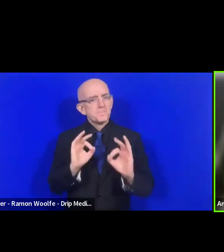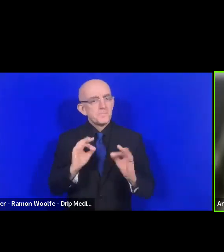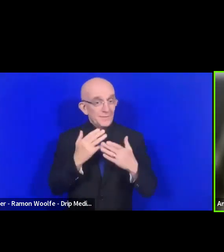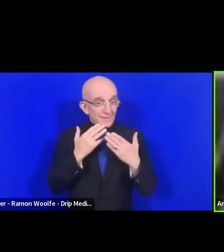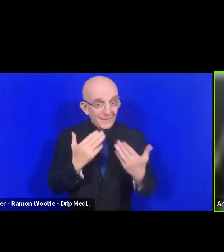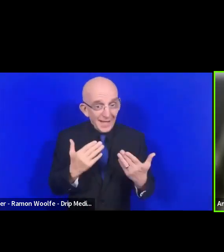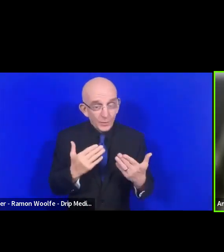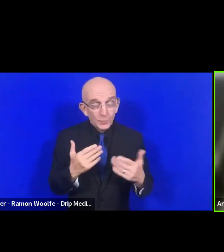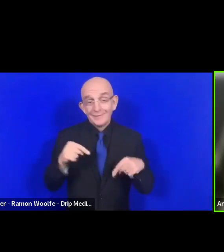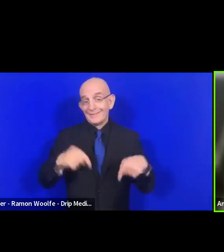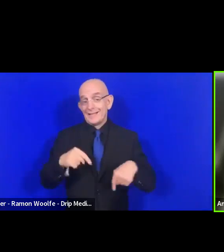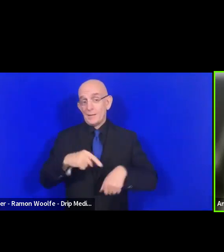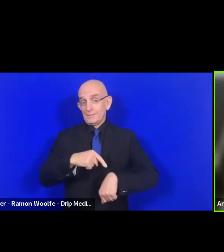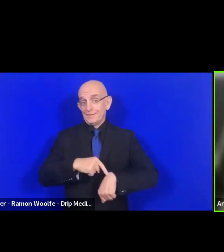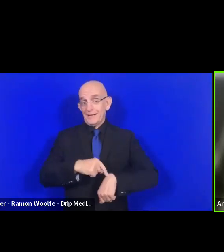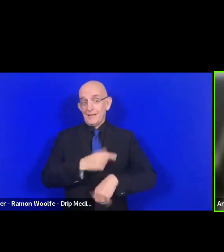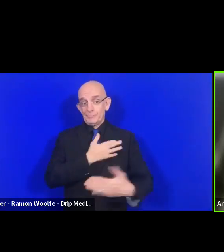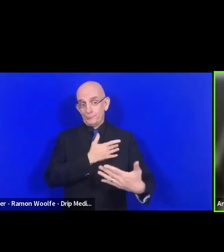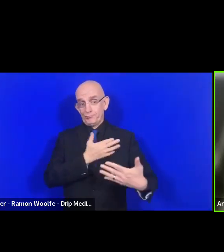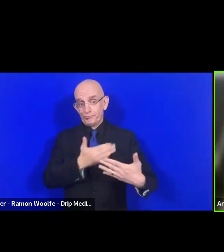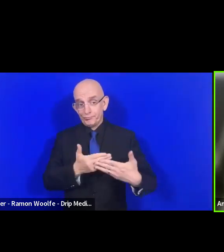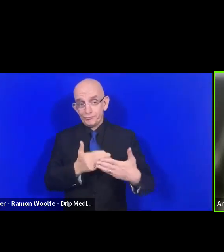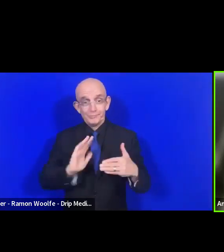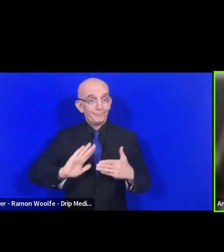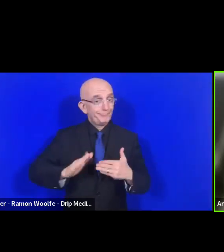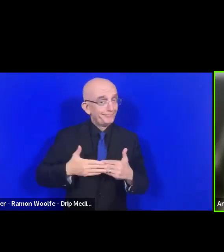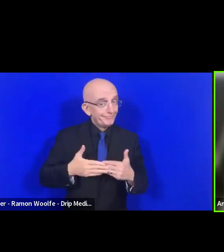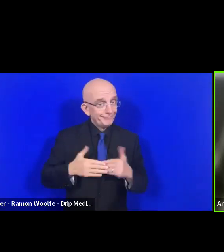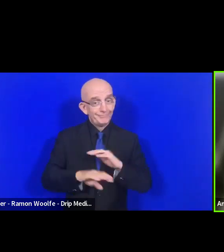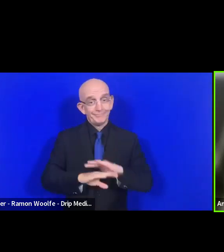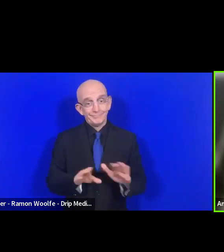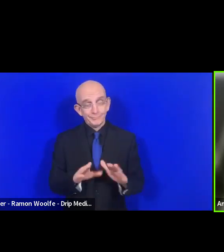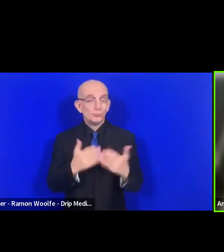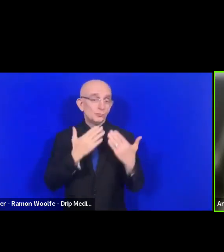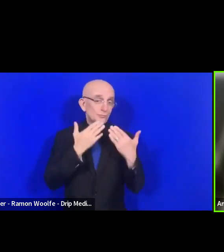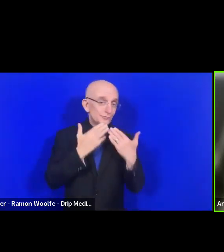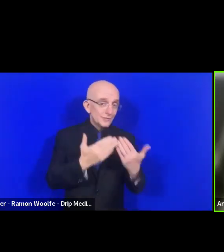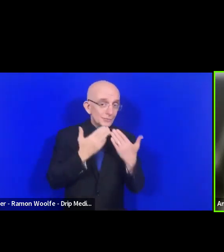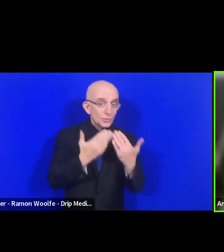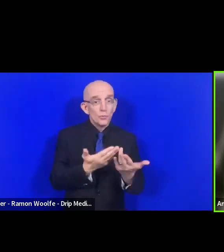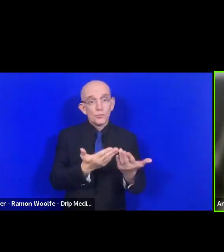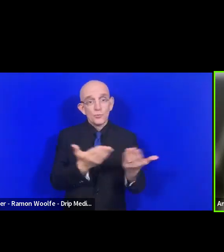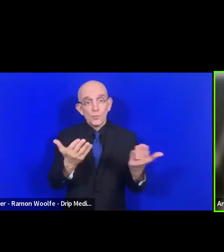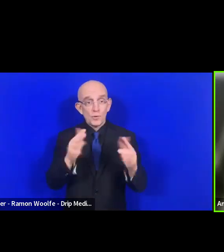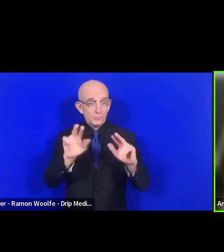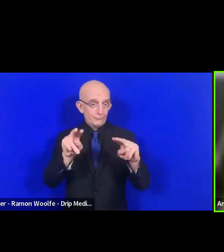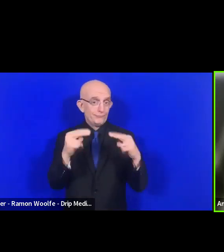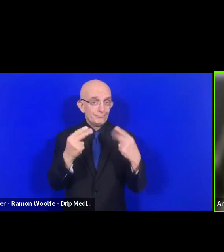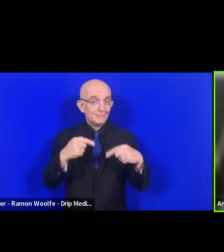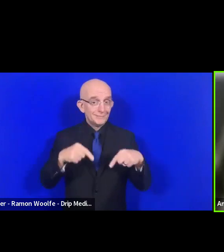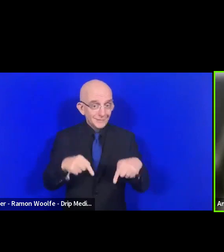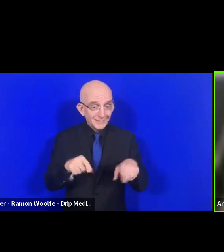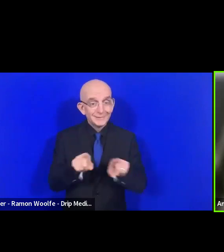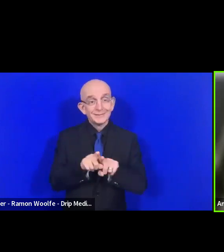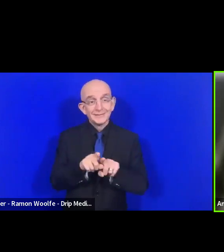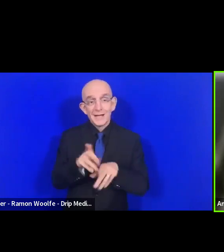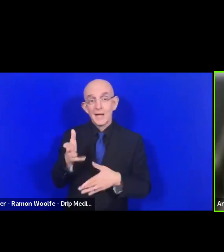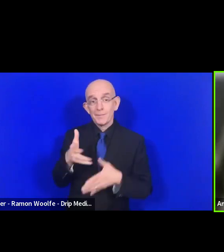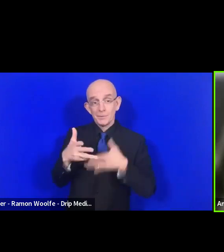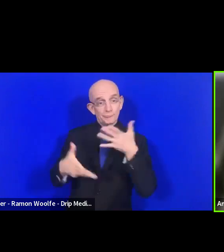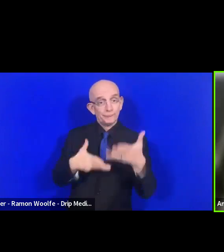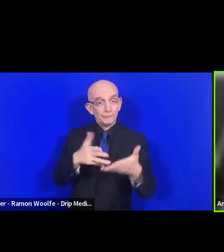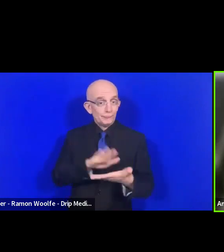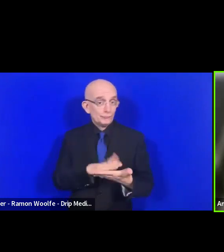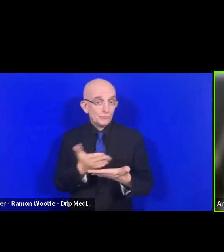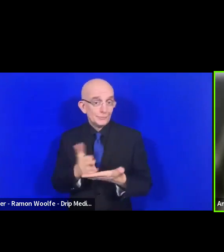our speakers and audience members, as well as our sign and Spanish English interpreters and our CART provider